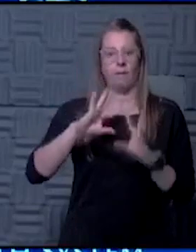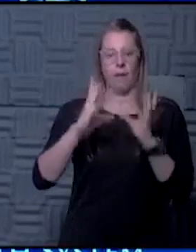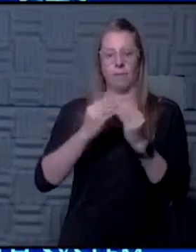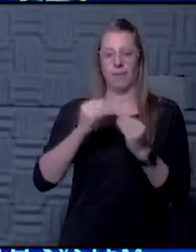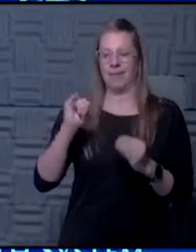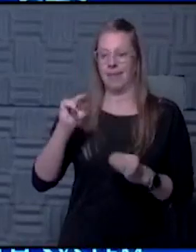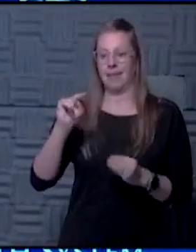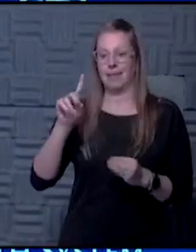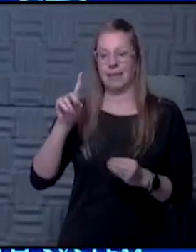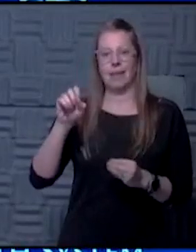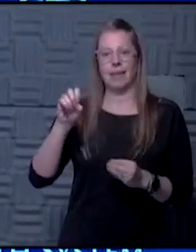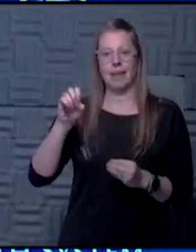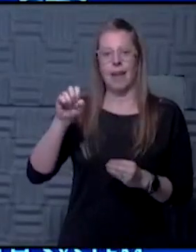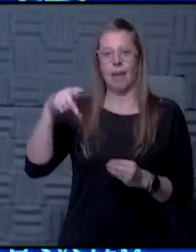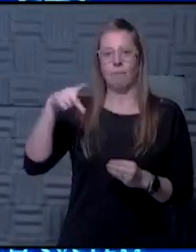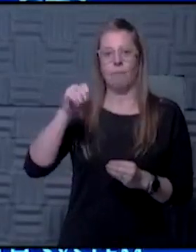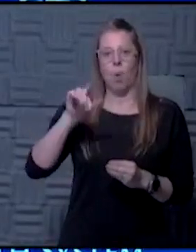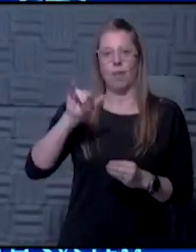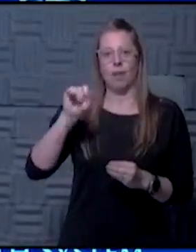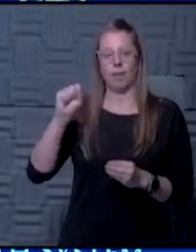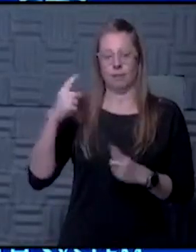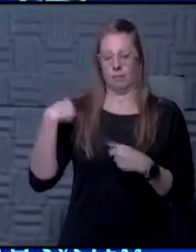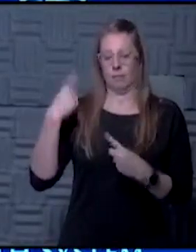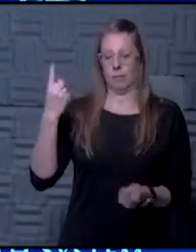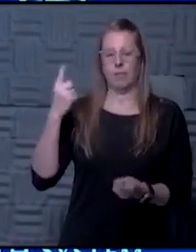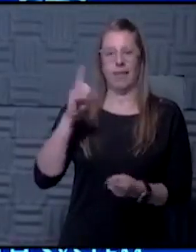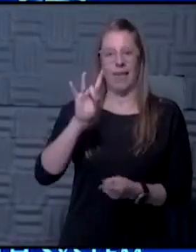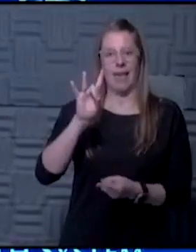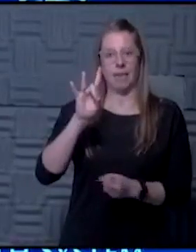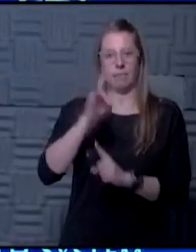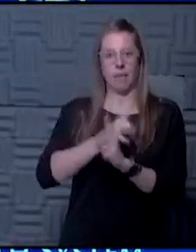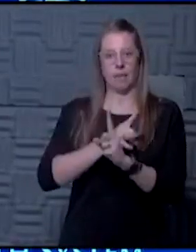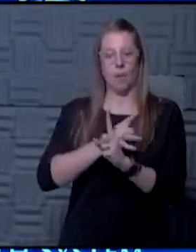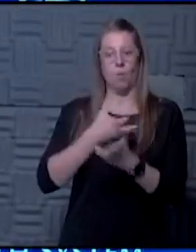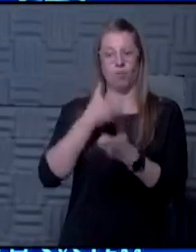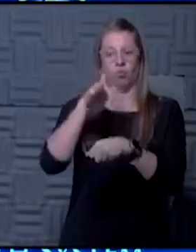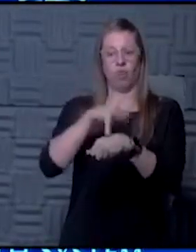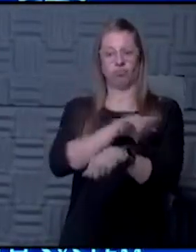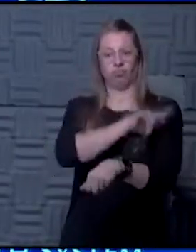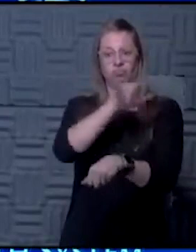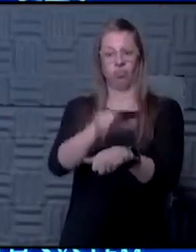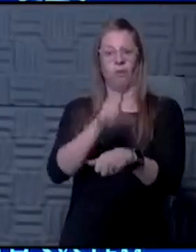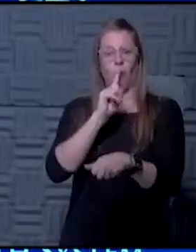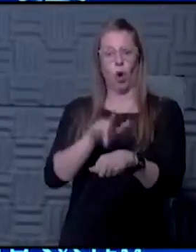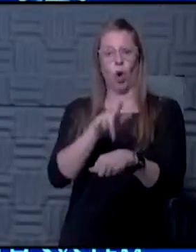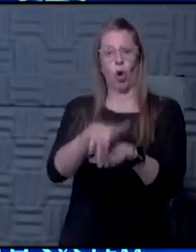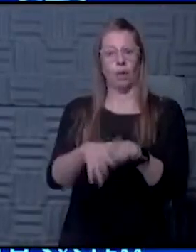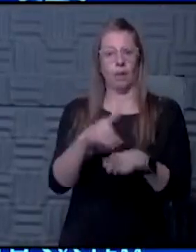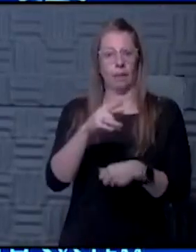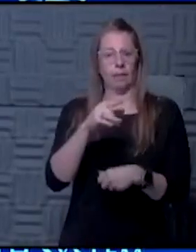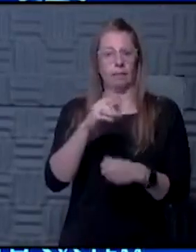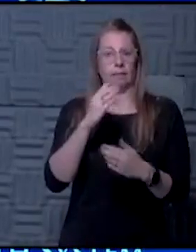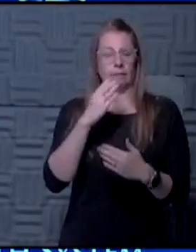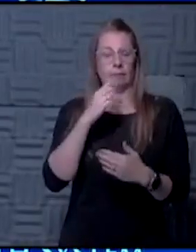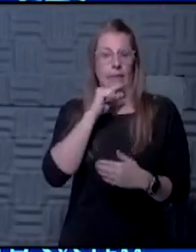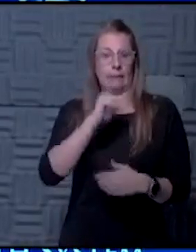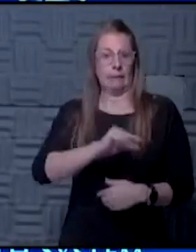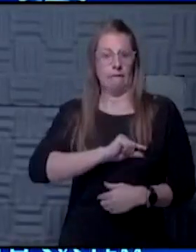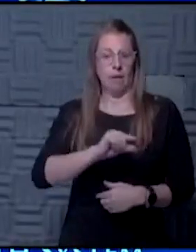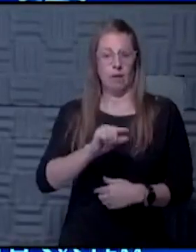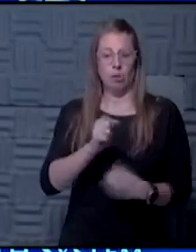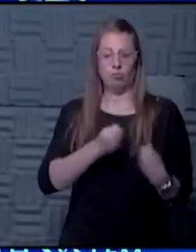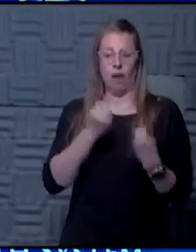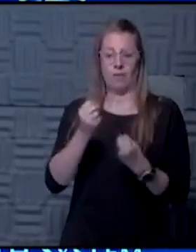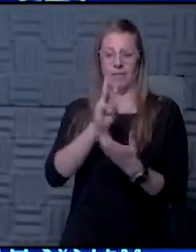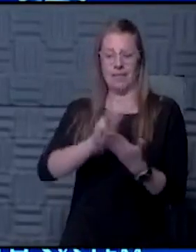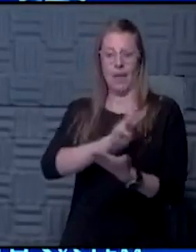Indianapolis for 8 months. And she wants to go there in a couple of weeks for an early Thanksgiving. She can only drive 6